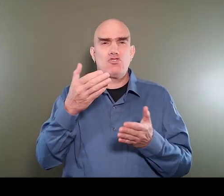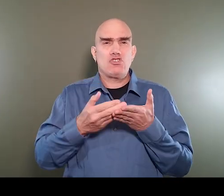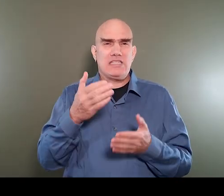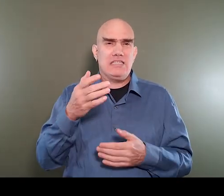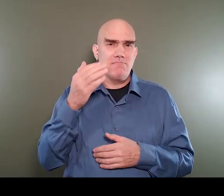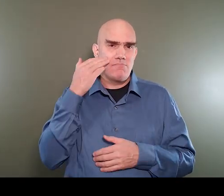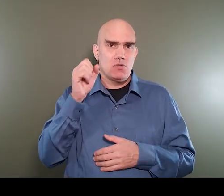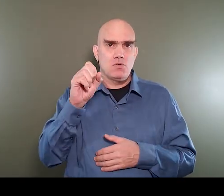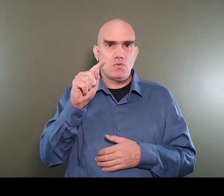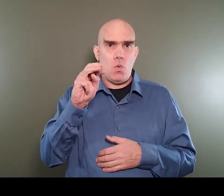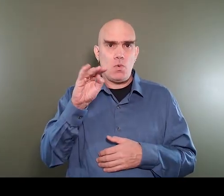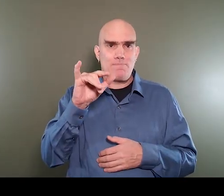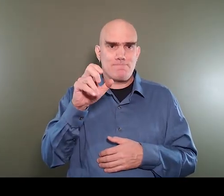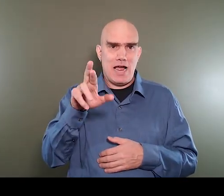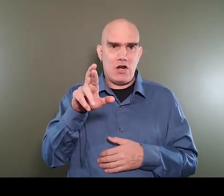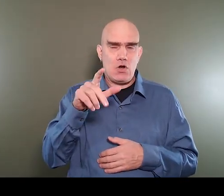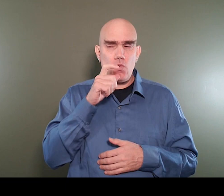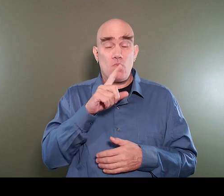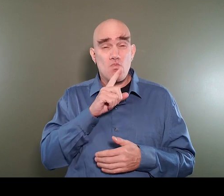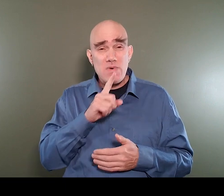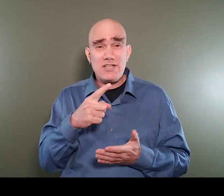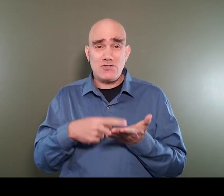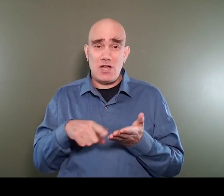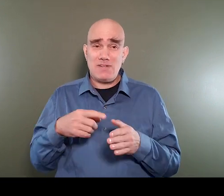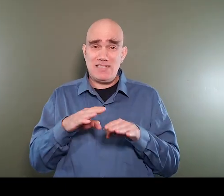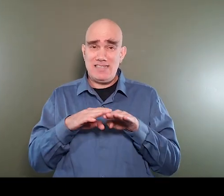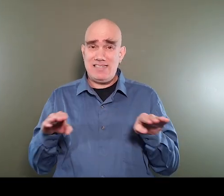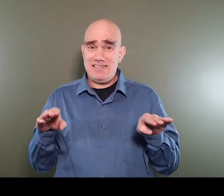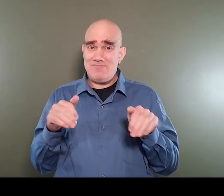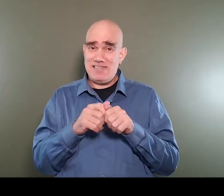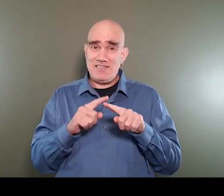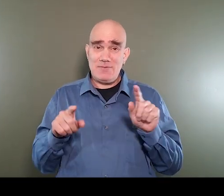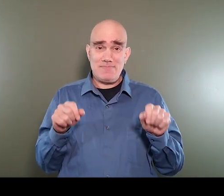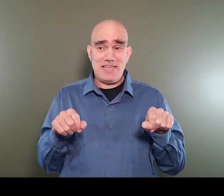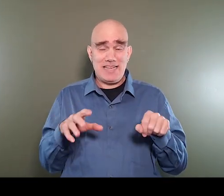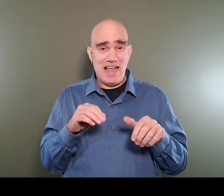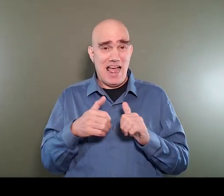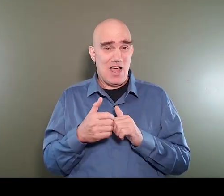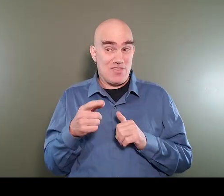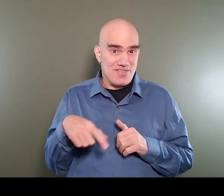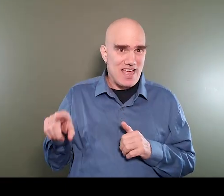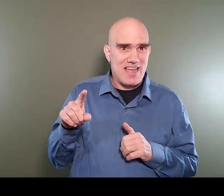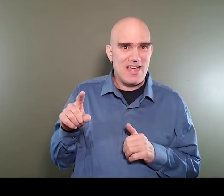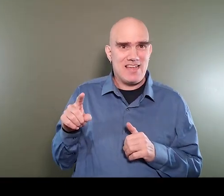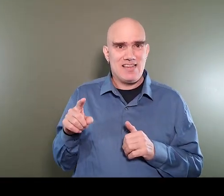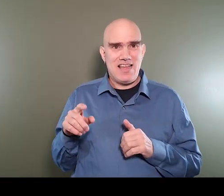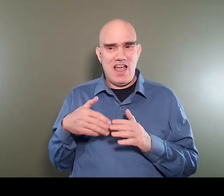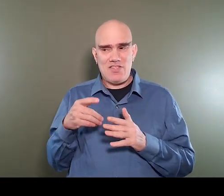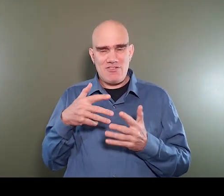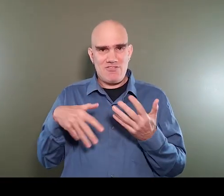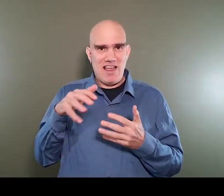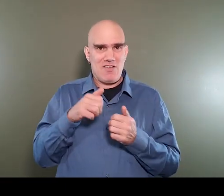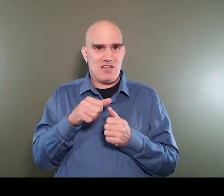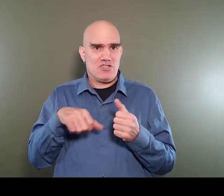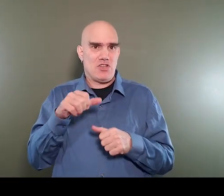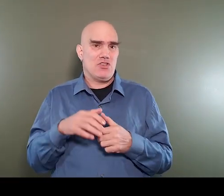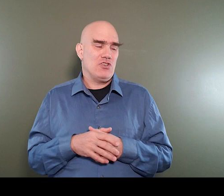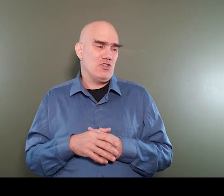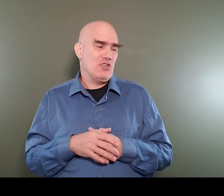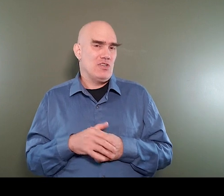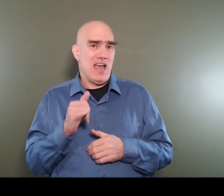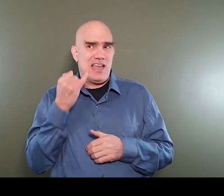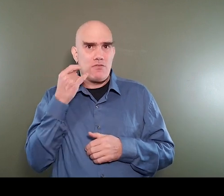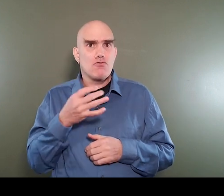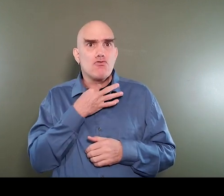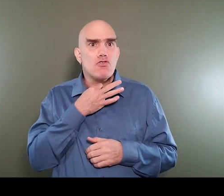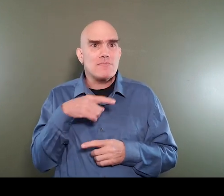Sonia Sotomayor, which really talks about kids with different abilities and how they interact with one